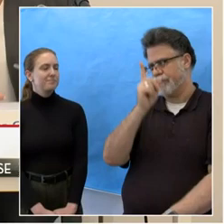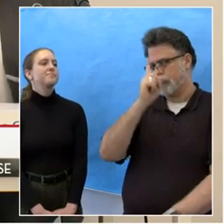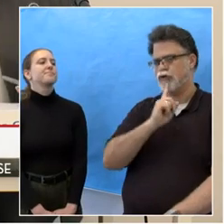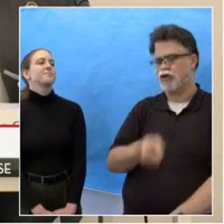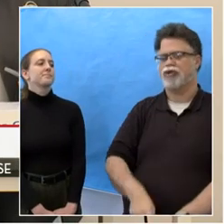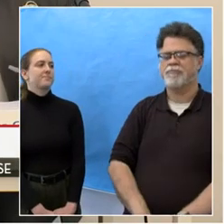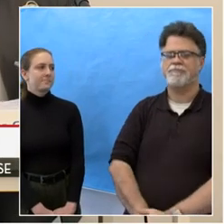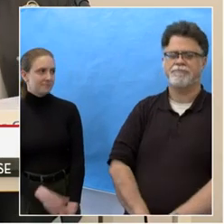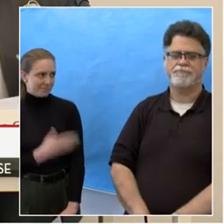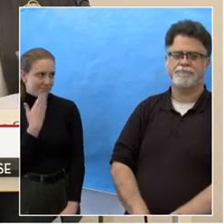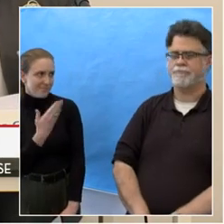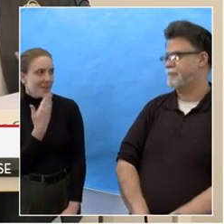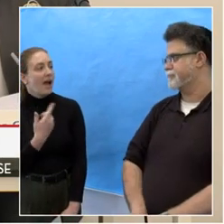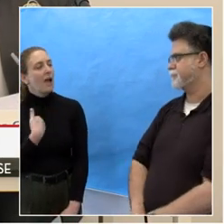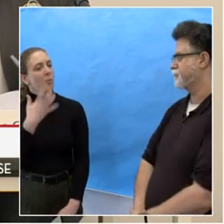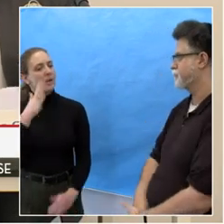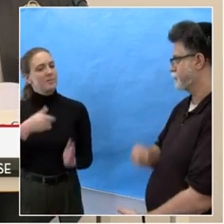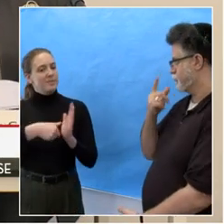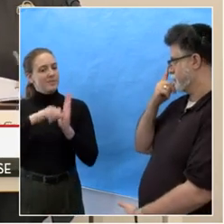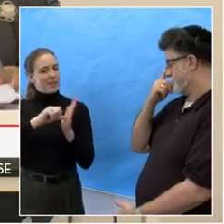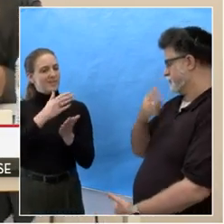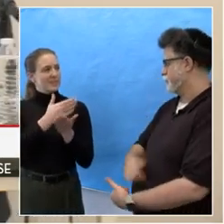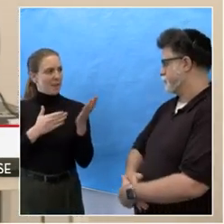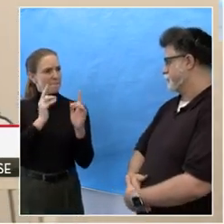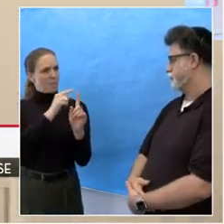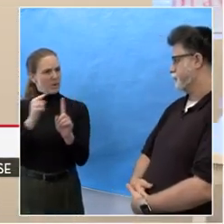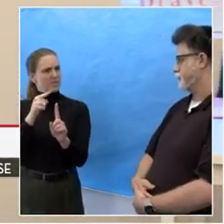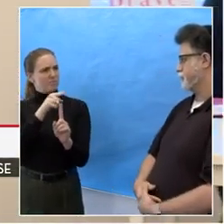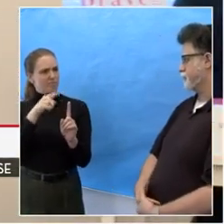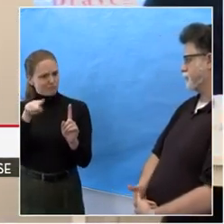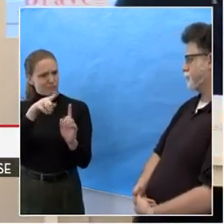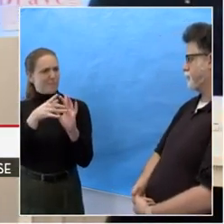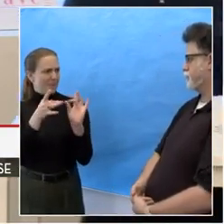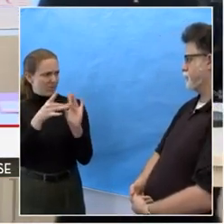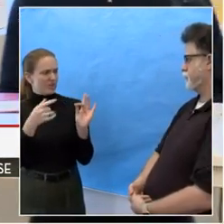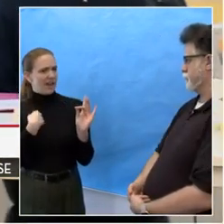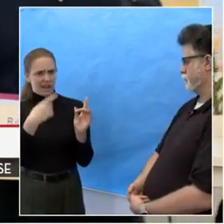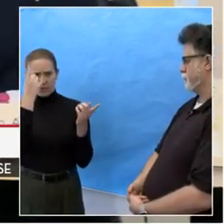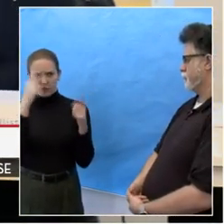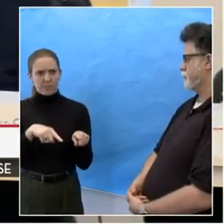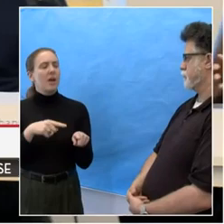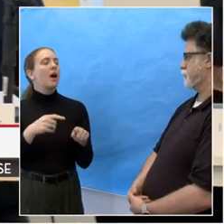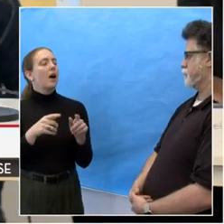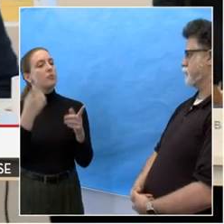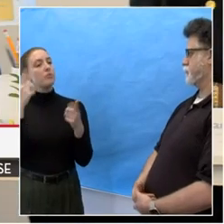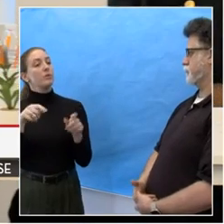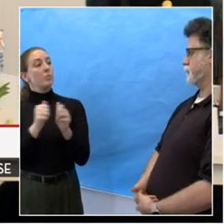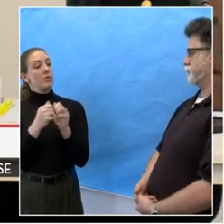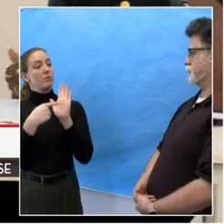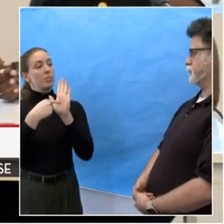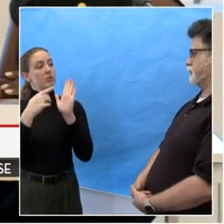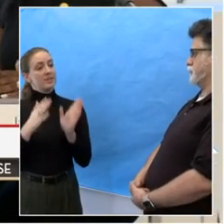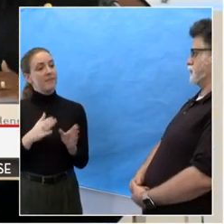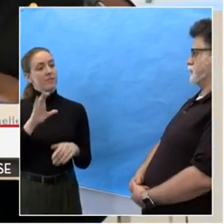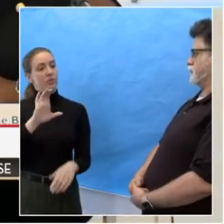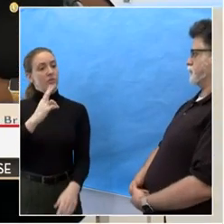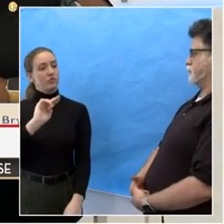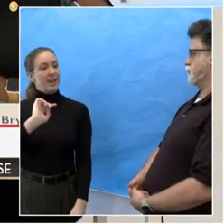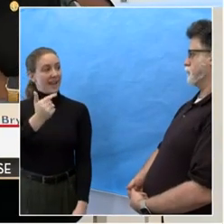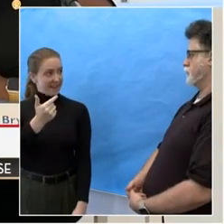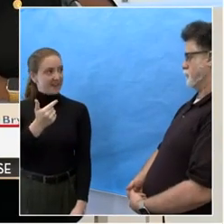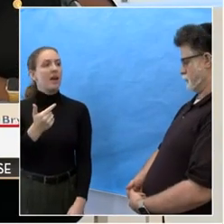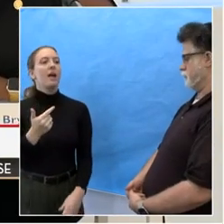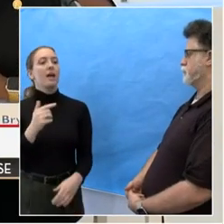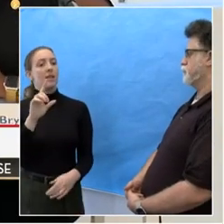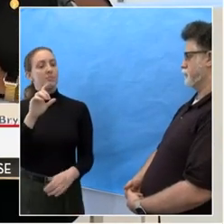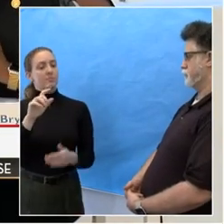also some points that I would just like to share. I definitely agree with Representative Chang that literacy is an equity issue and